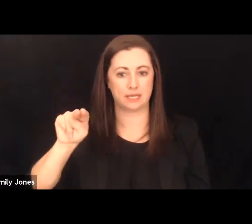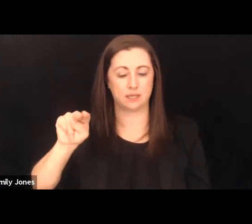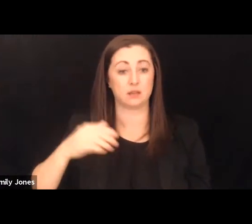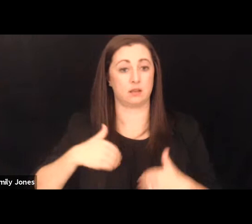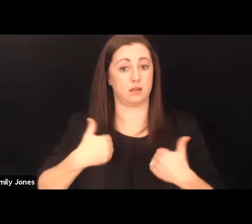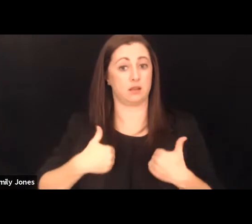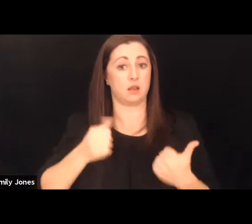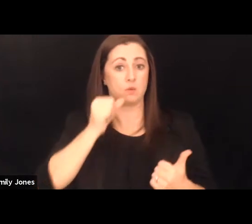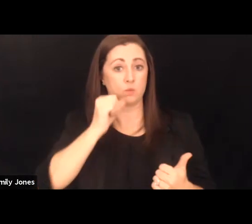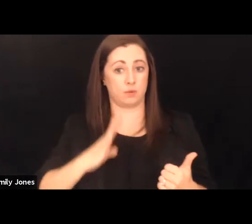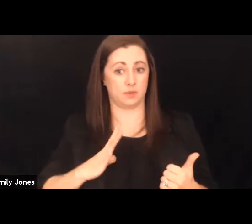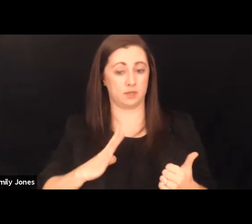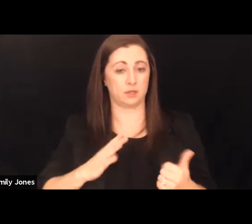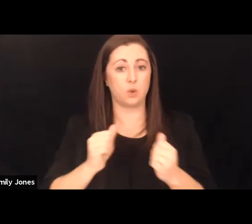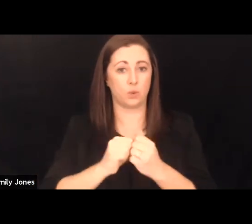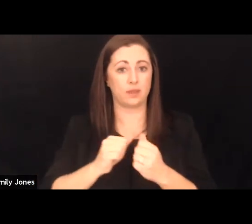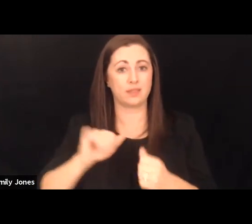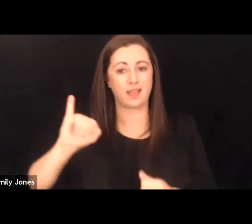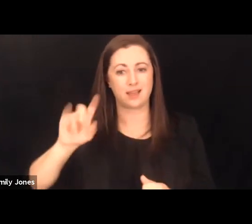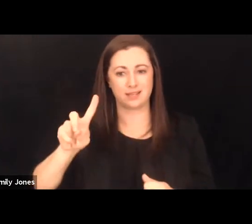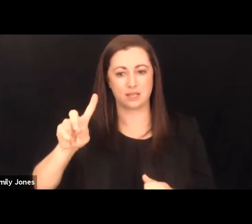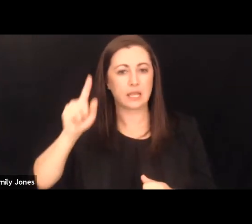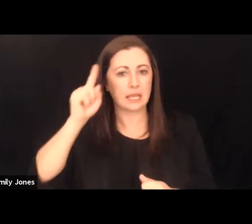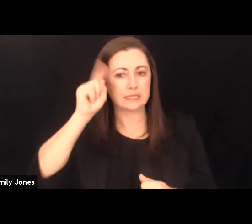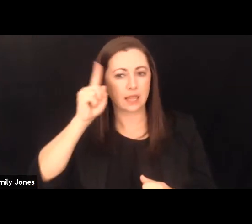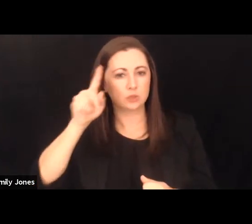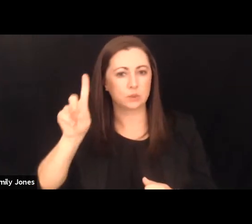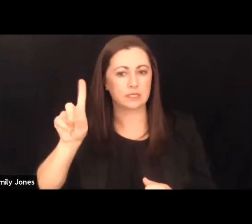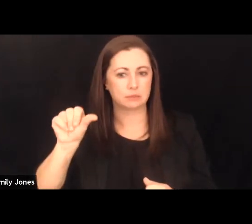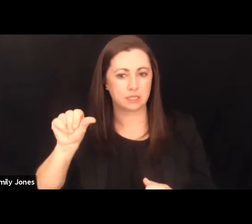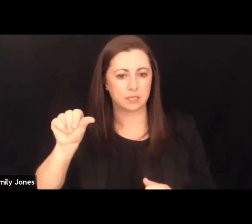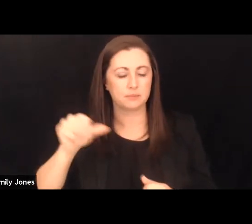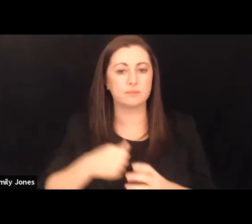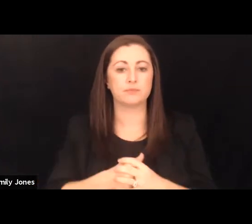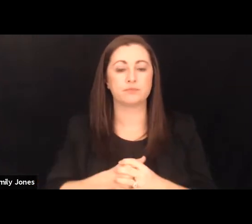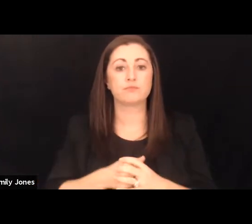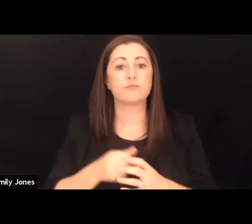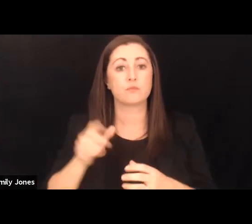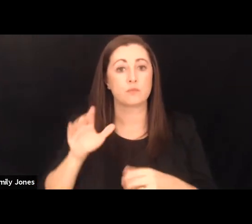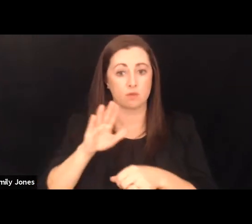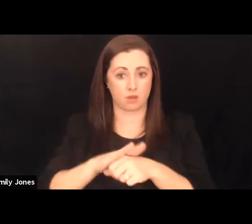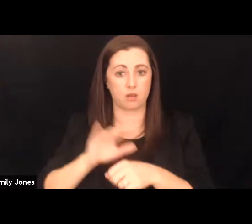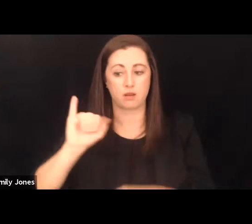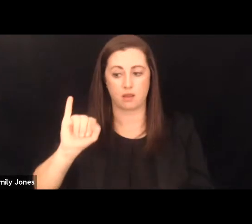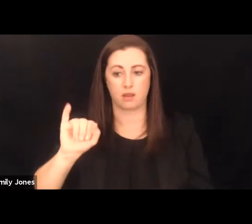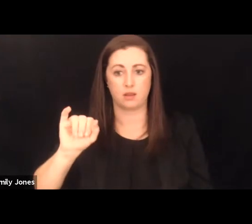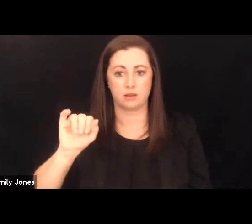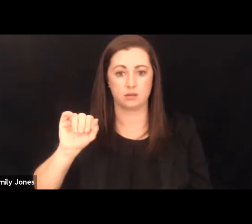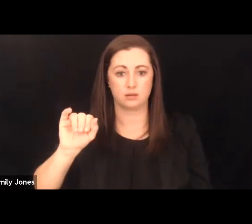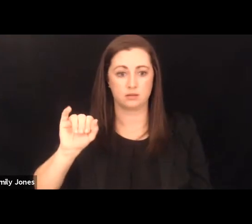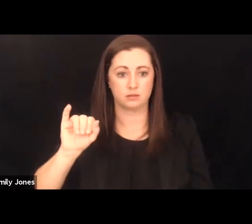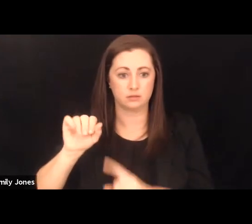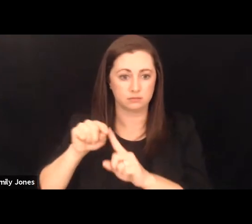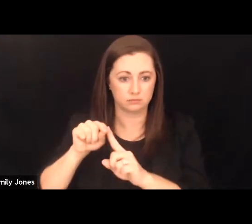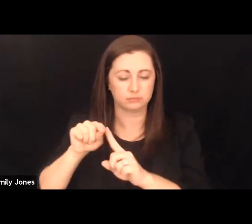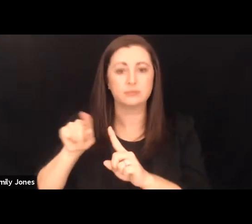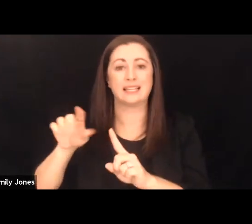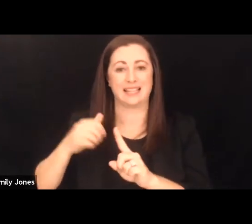woman with an intellectual disability, was on an IEP, lived in a small town in